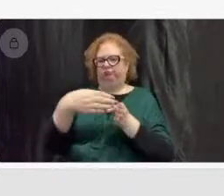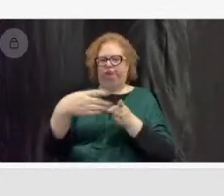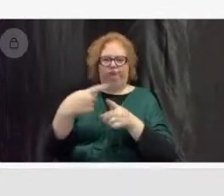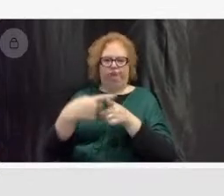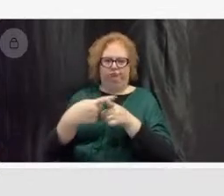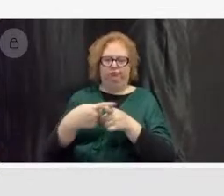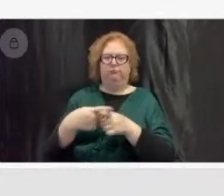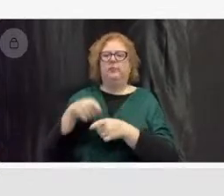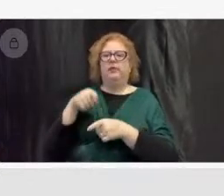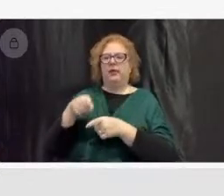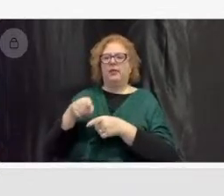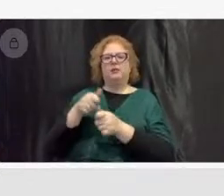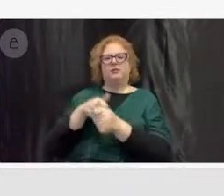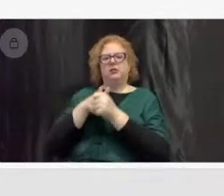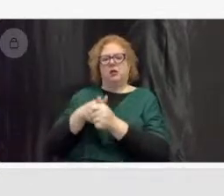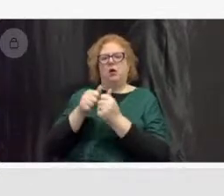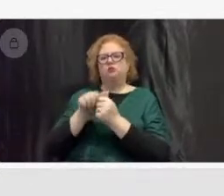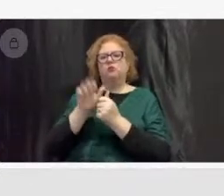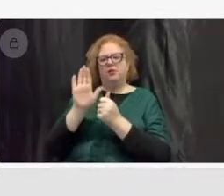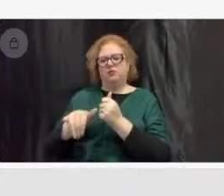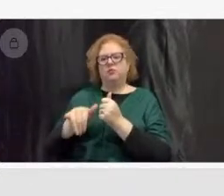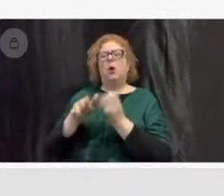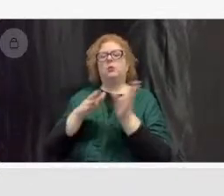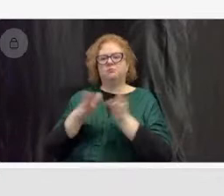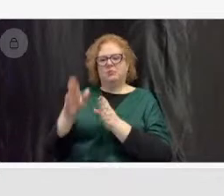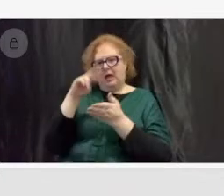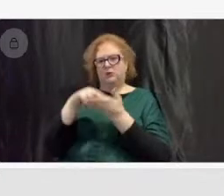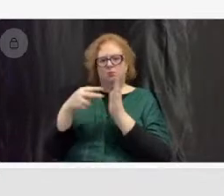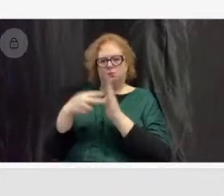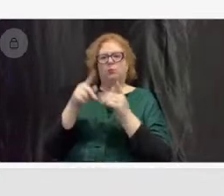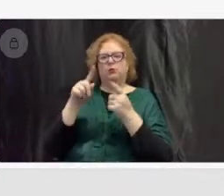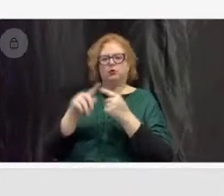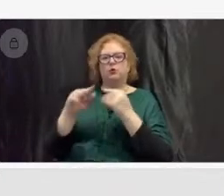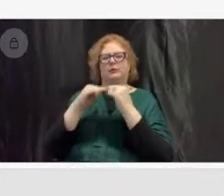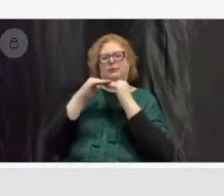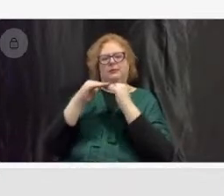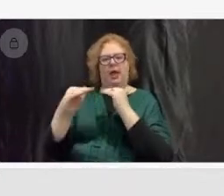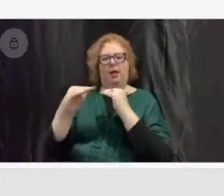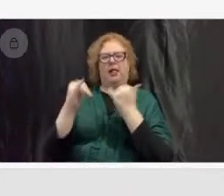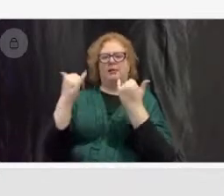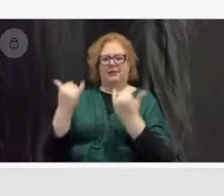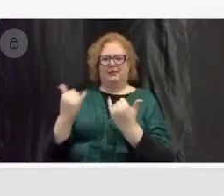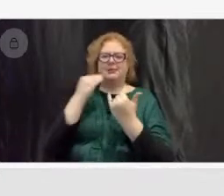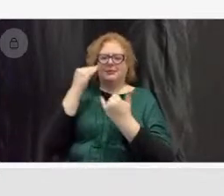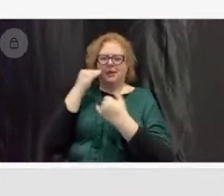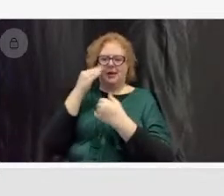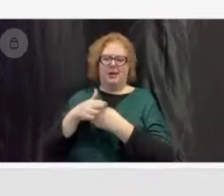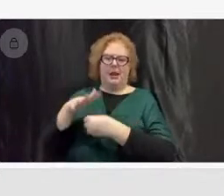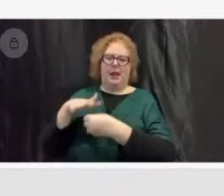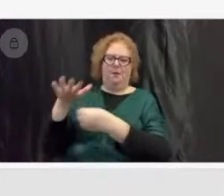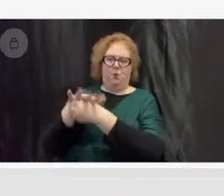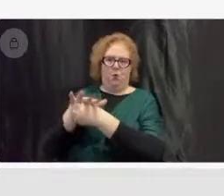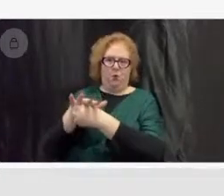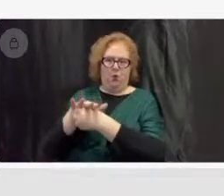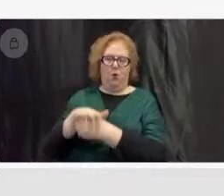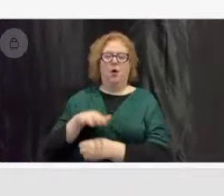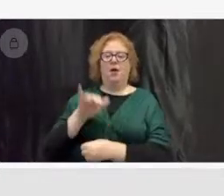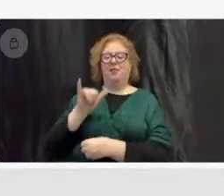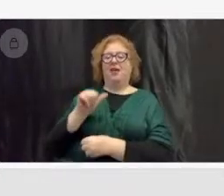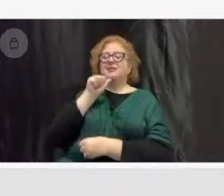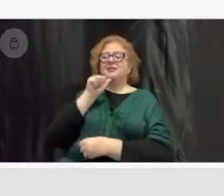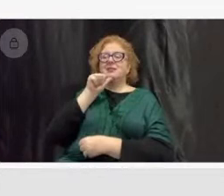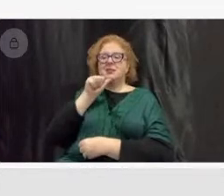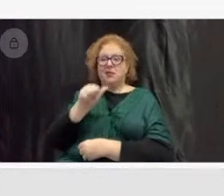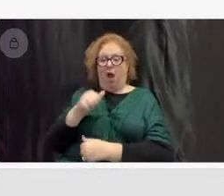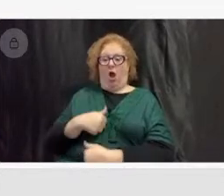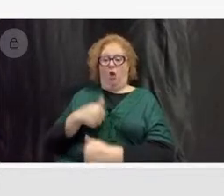plan's purpose to protect and stabilize existing neighborhoods. The introduction of non-residential use on this site could have impacts